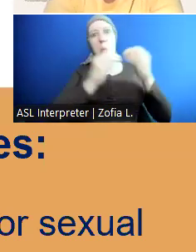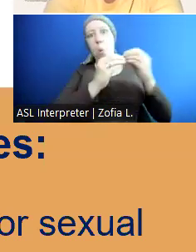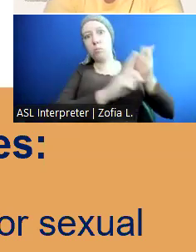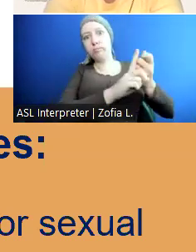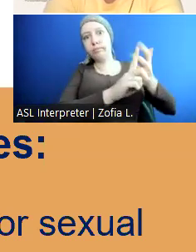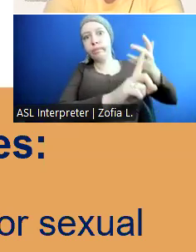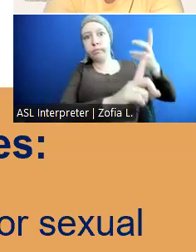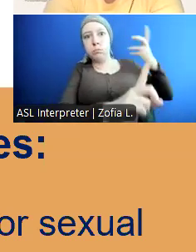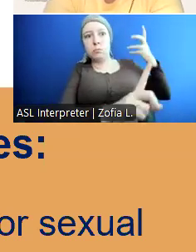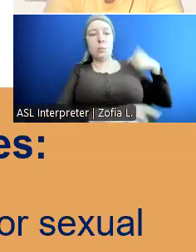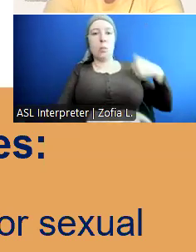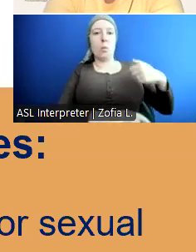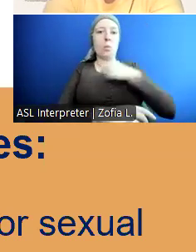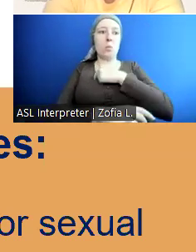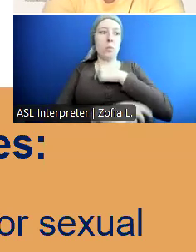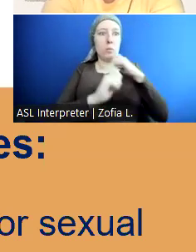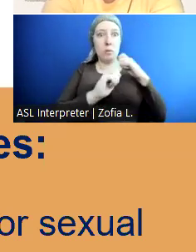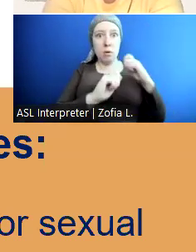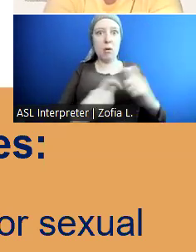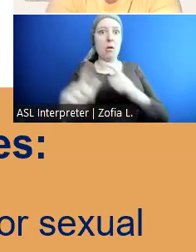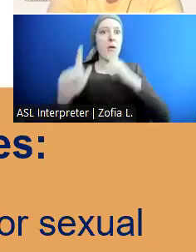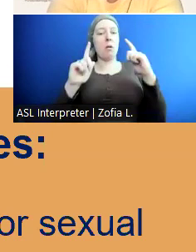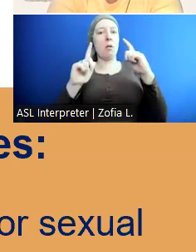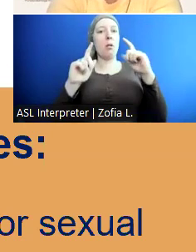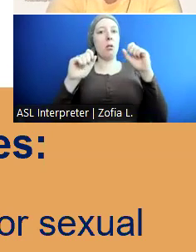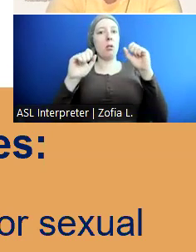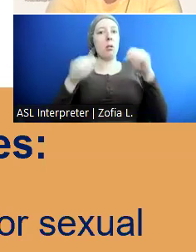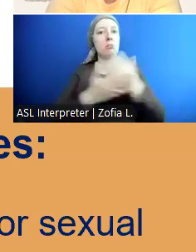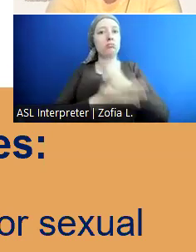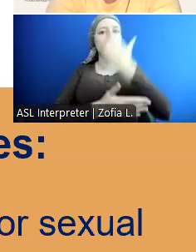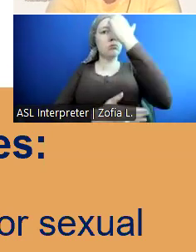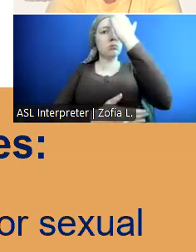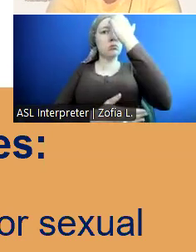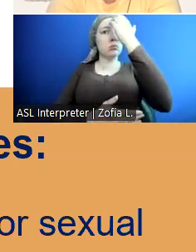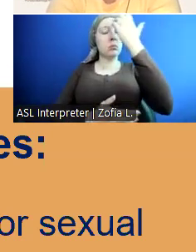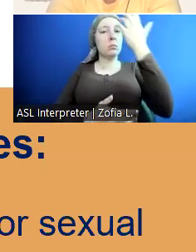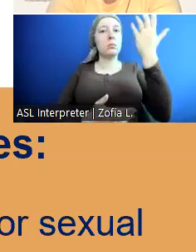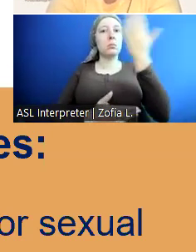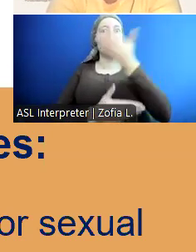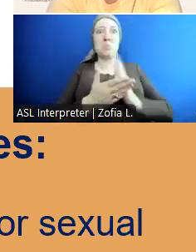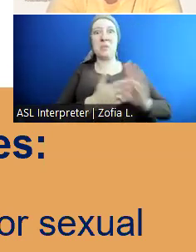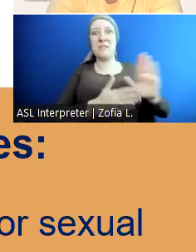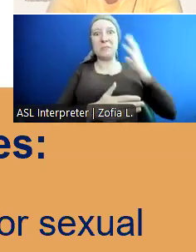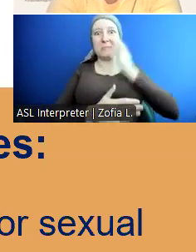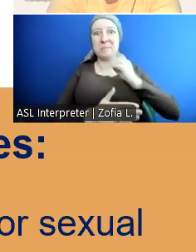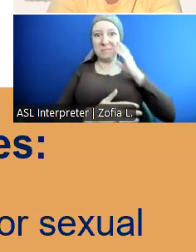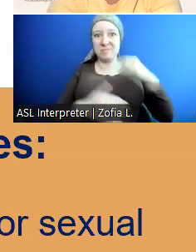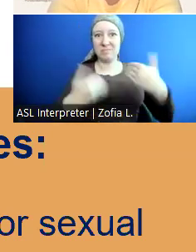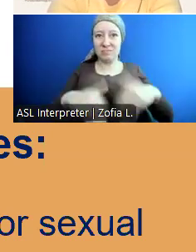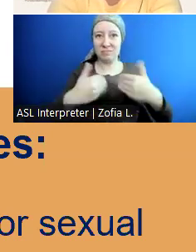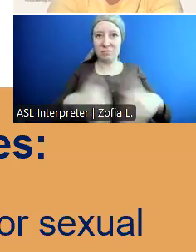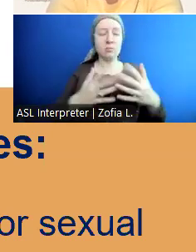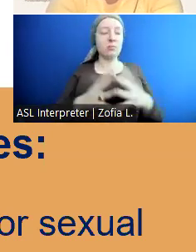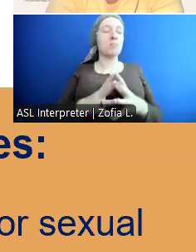all, I'm sure, can know that is part of that experience. You